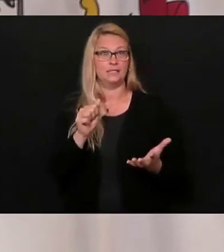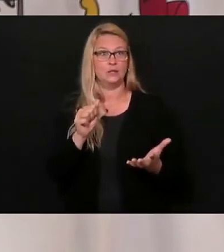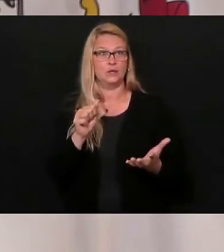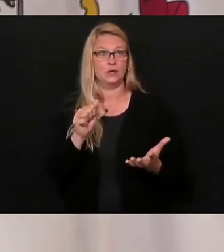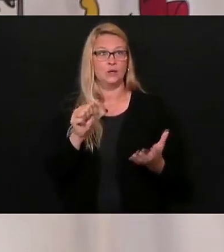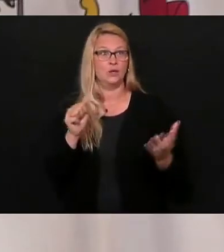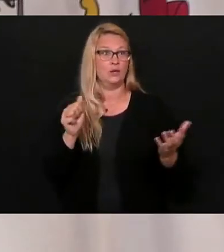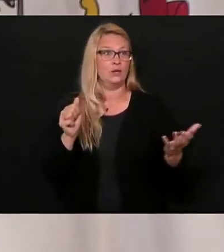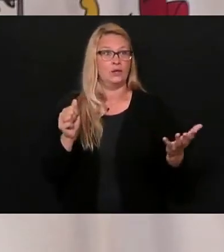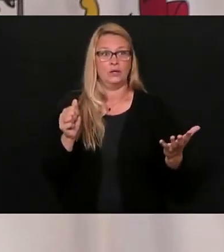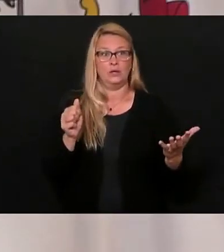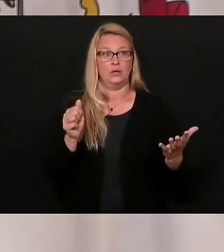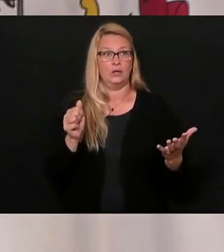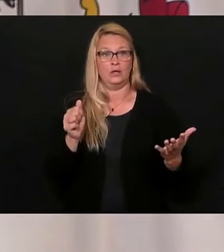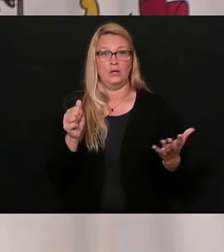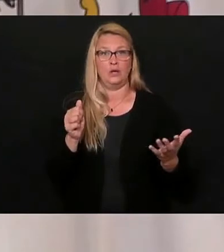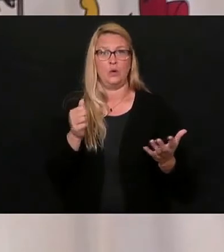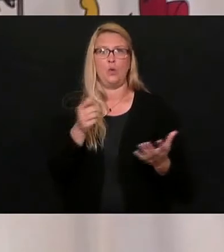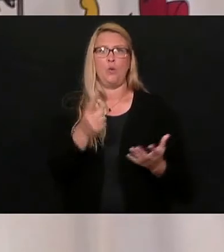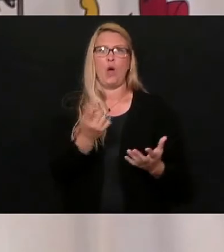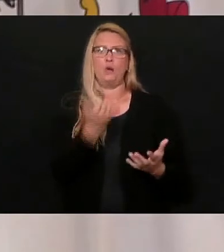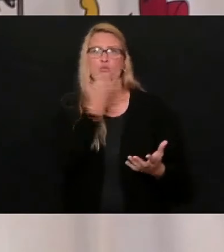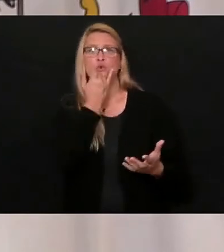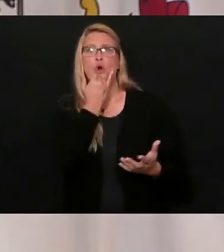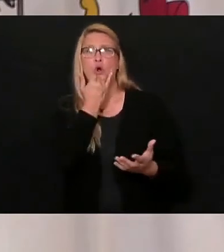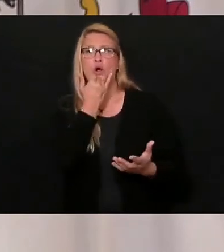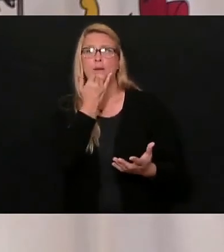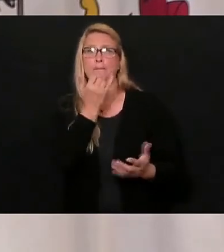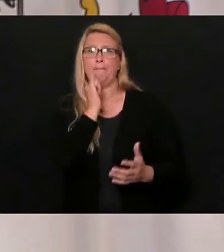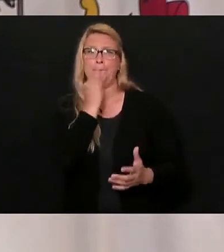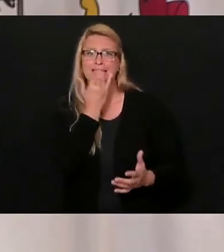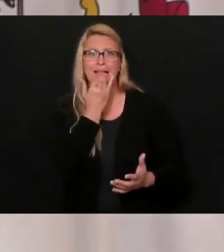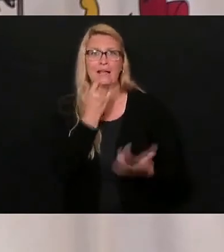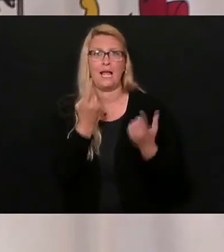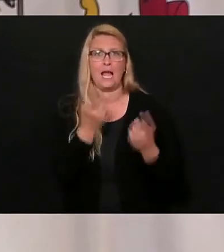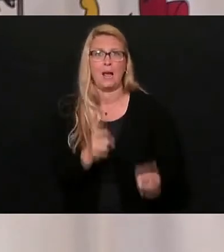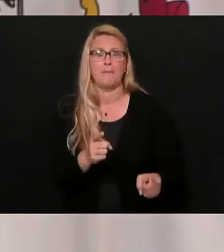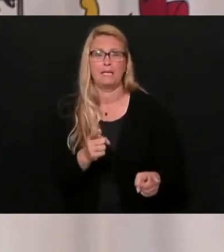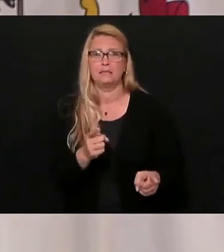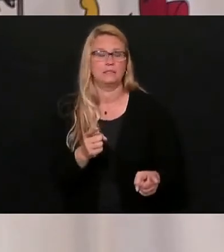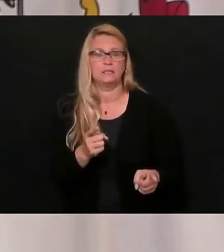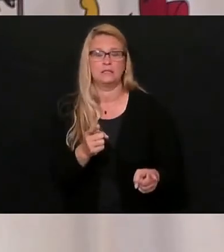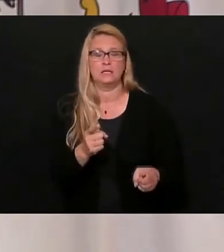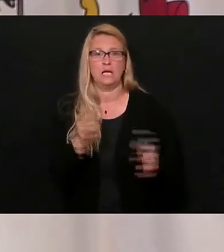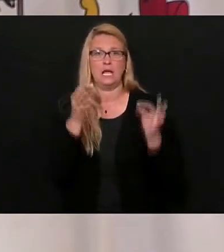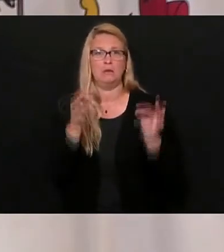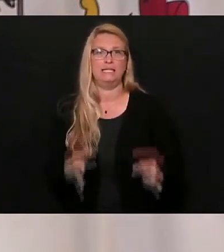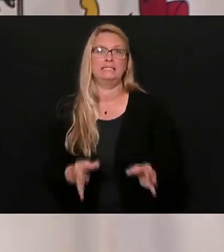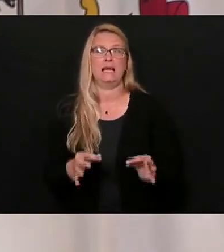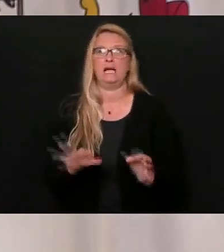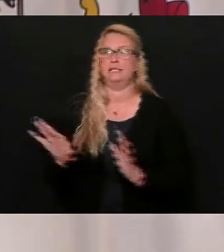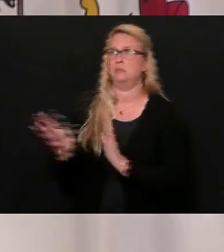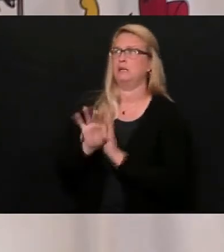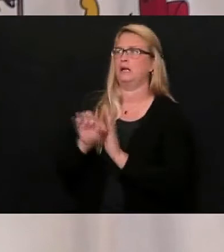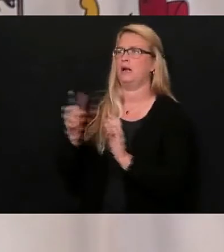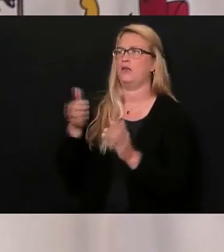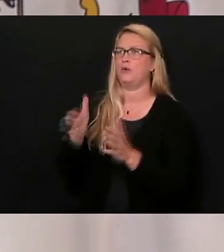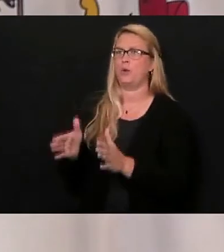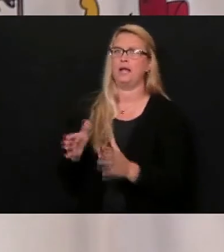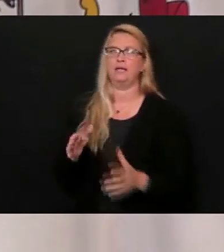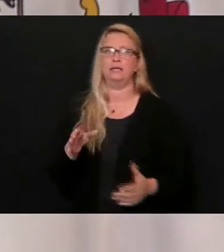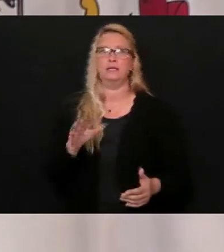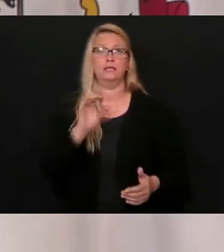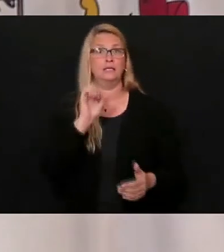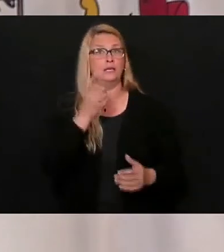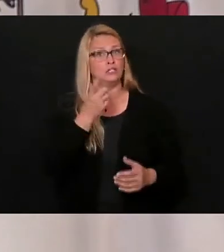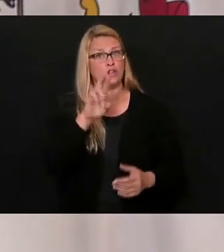with an inaccuracy, you know, and therefore we decided to go another way. You know, Dr. Schlemp is a